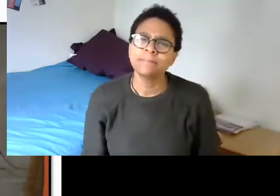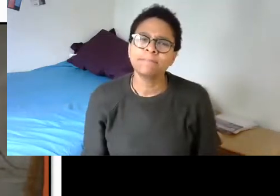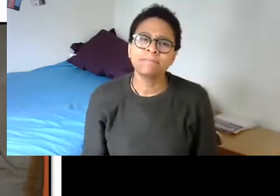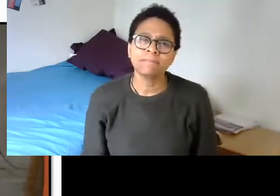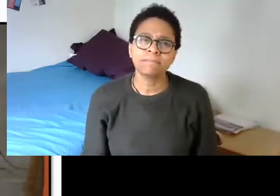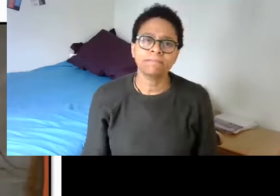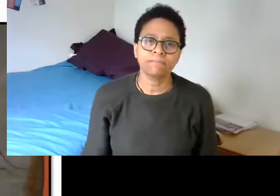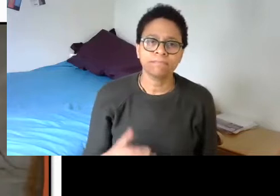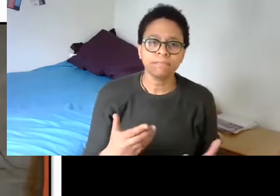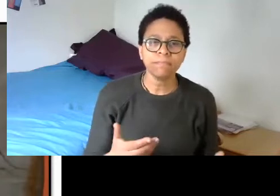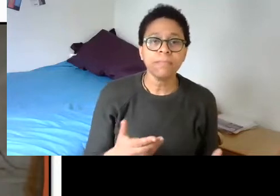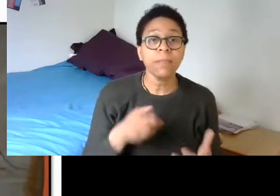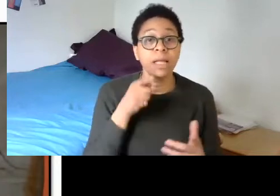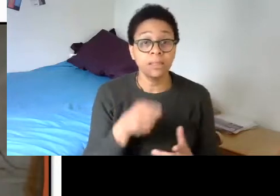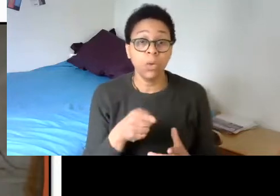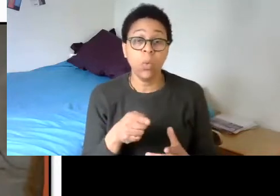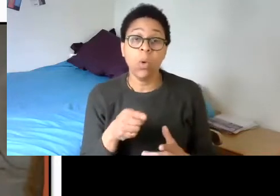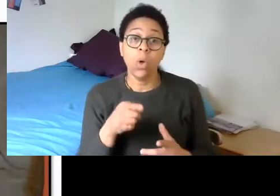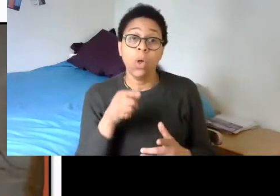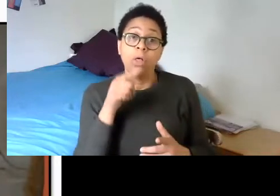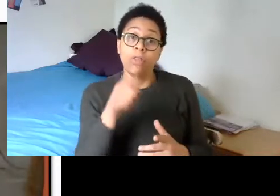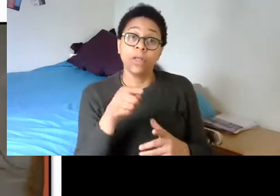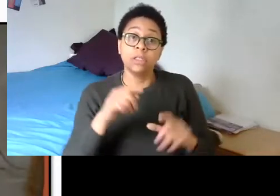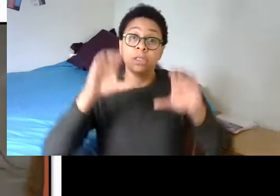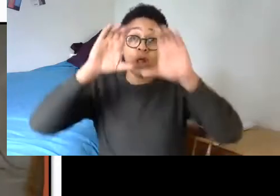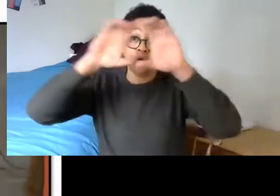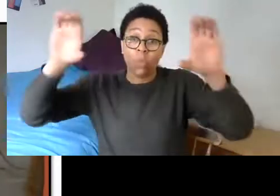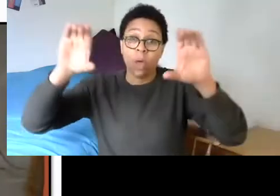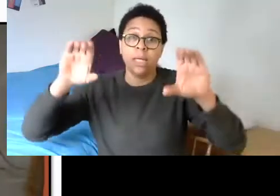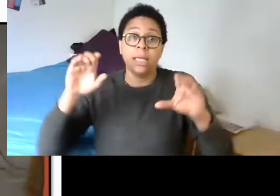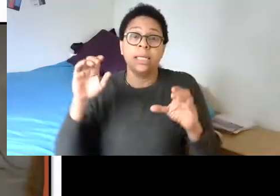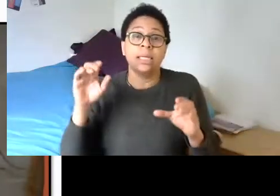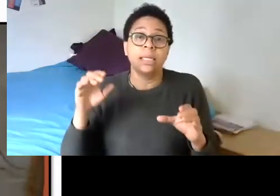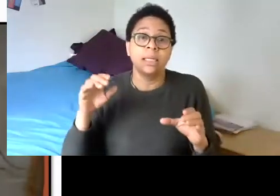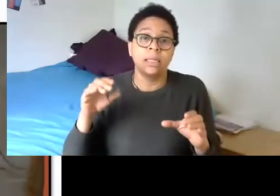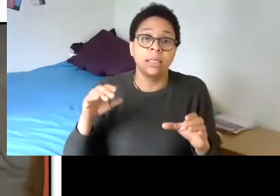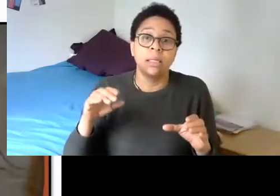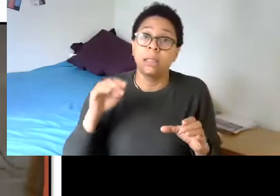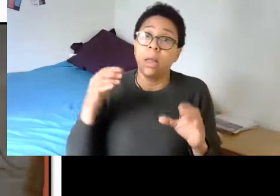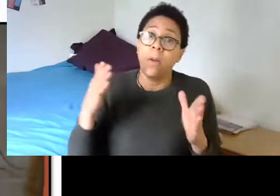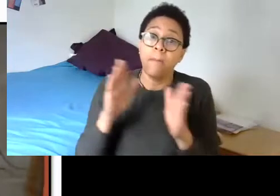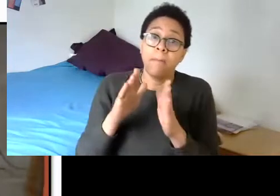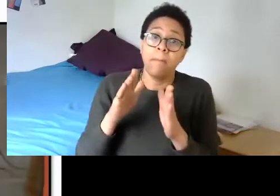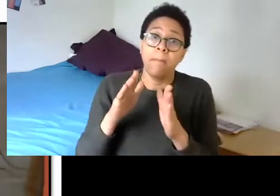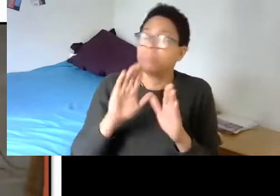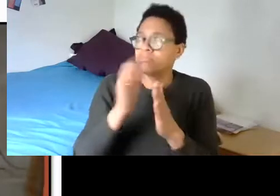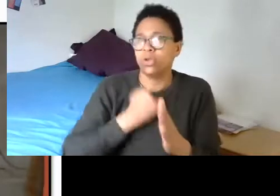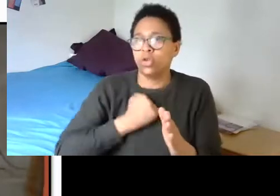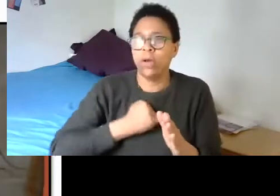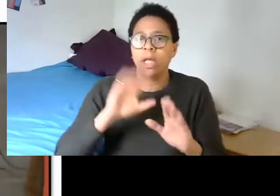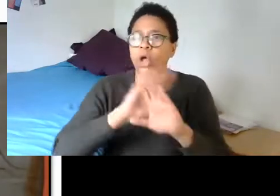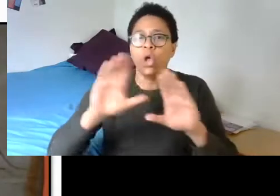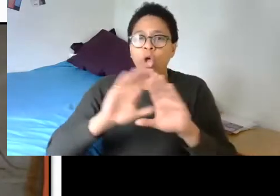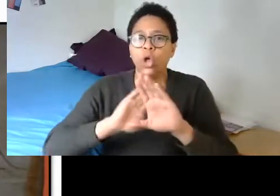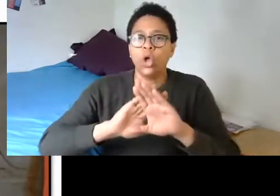Guia del Regimen Sanitatis. This is a book on health. So why there are these 3 simple ink drawings of what appeared to be